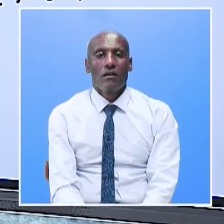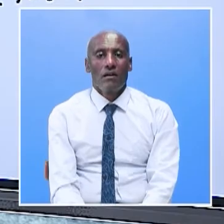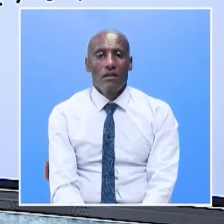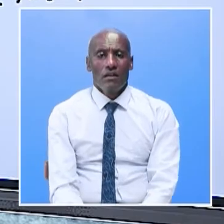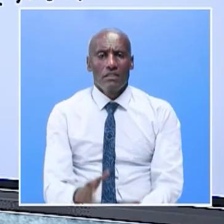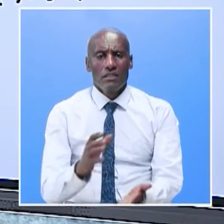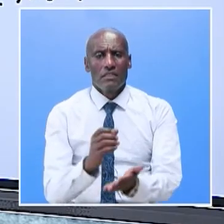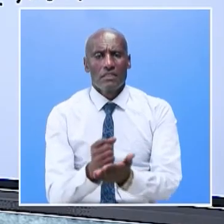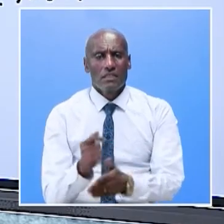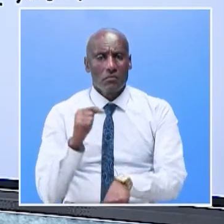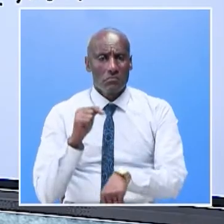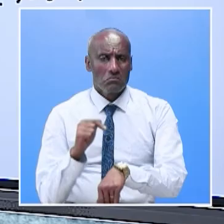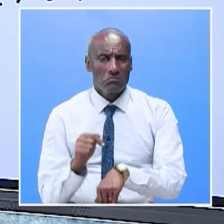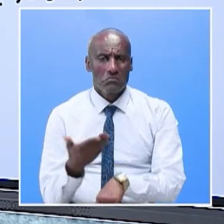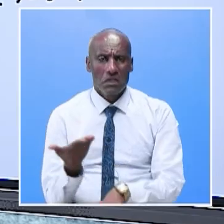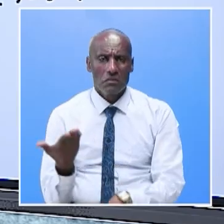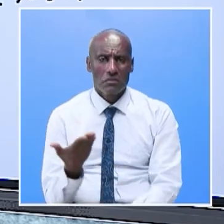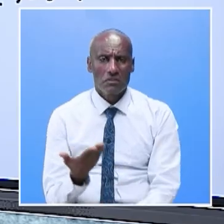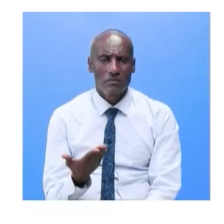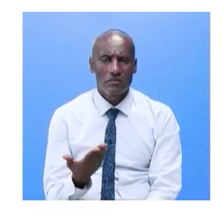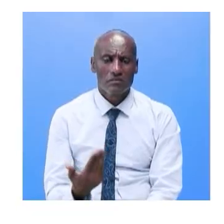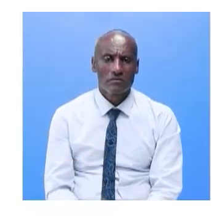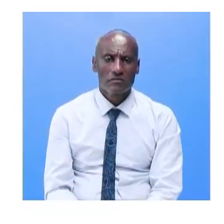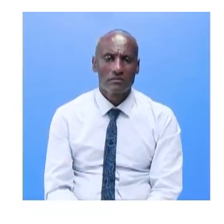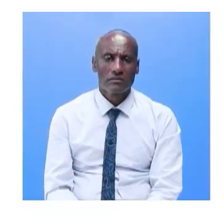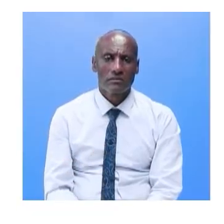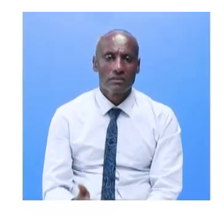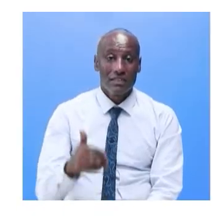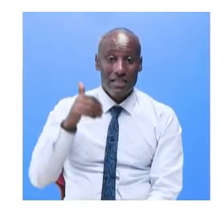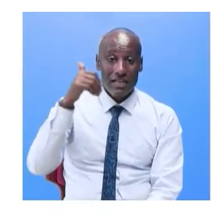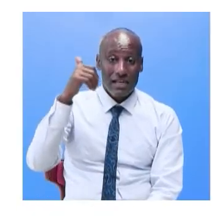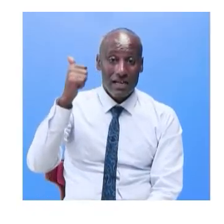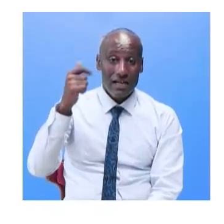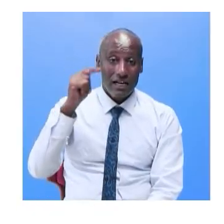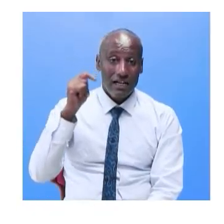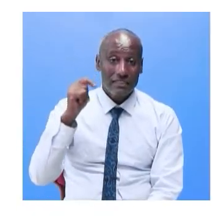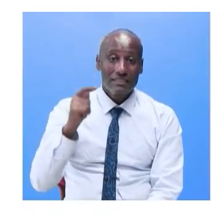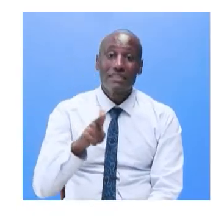Sometimes we can mention specific line, like at lunch time,